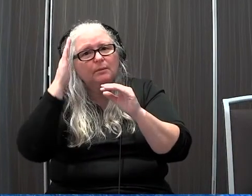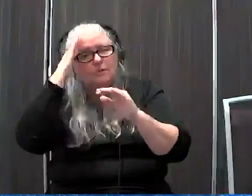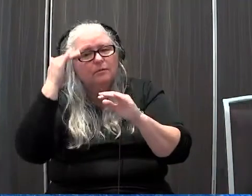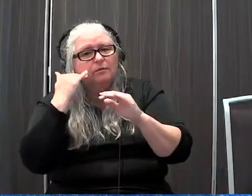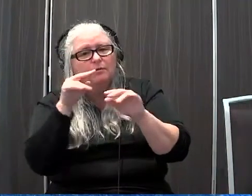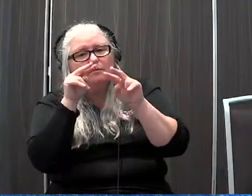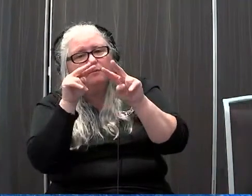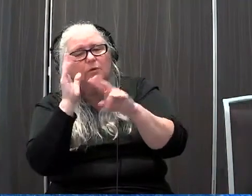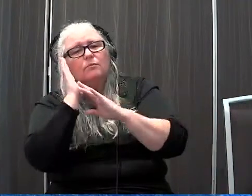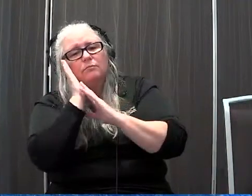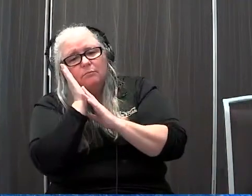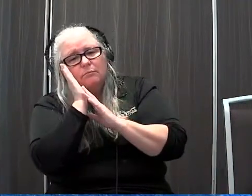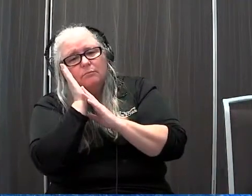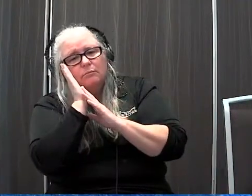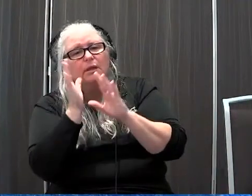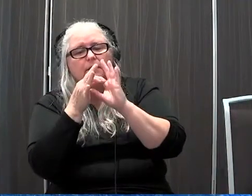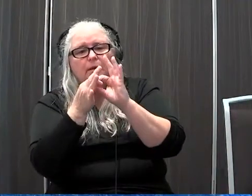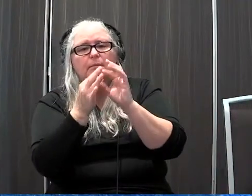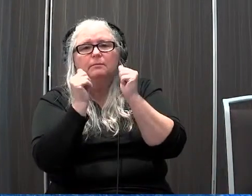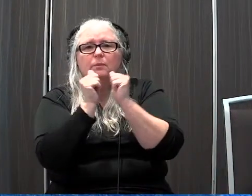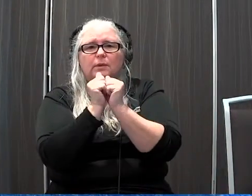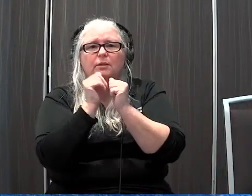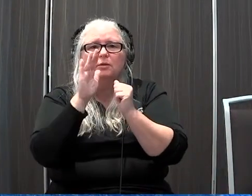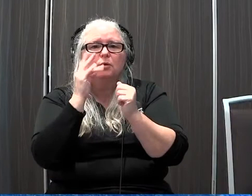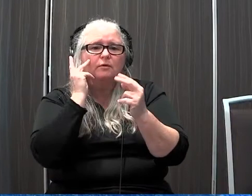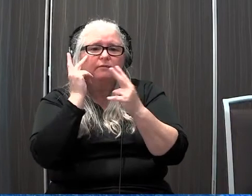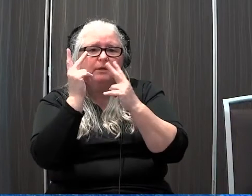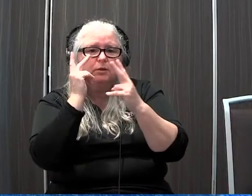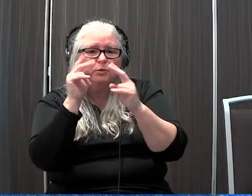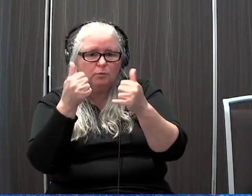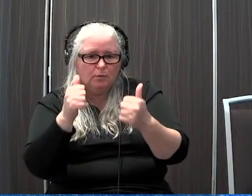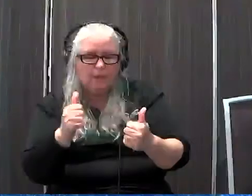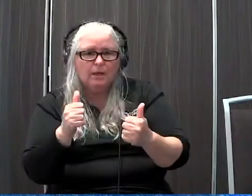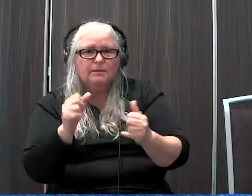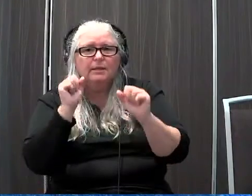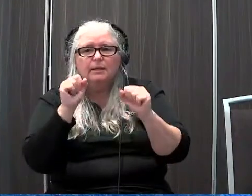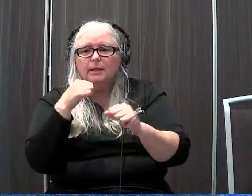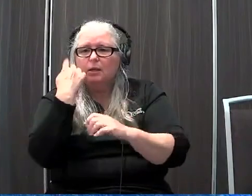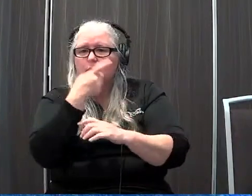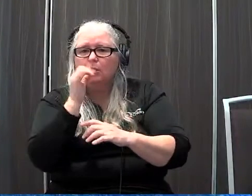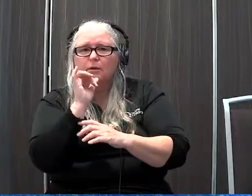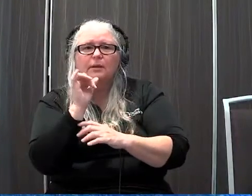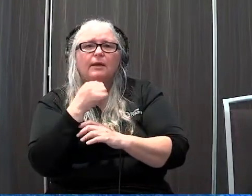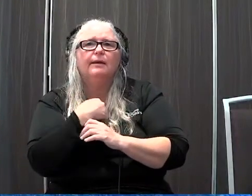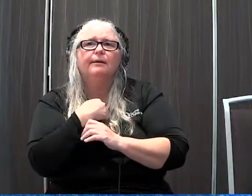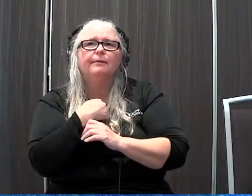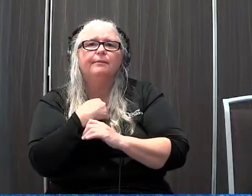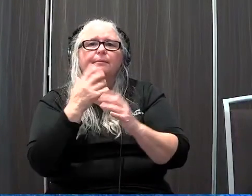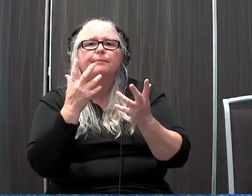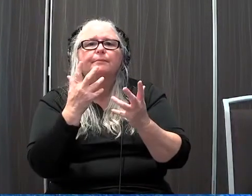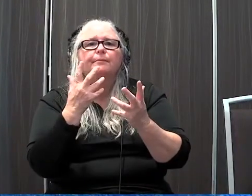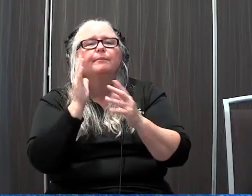And that, in combination with their visual field loss, it could look like they might be looking like this, so looking kind of